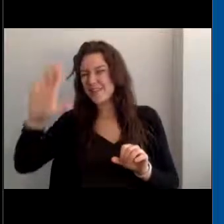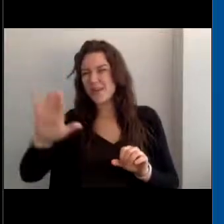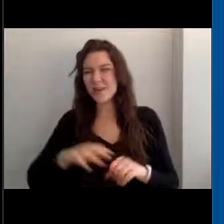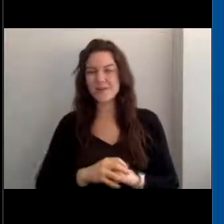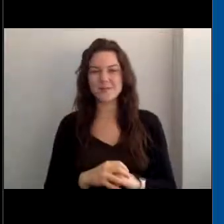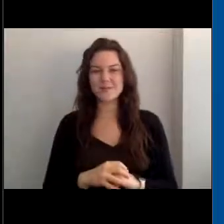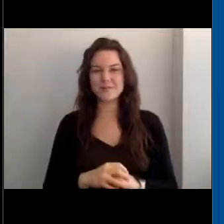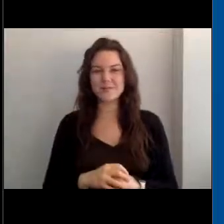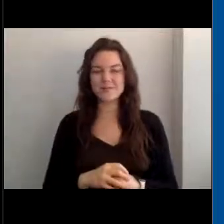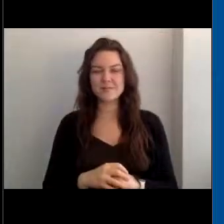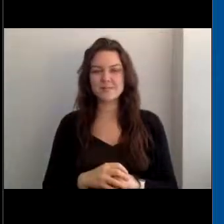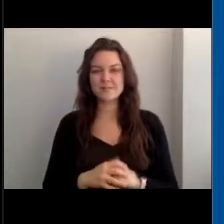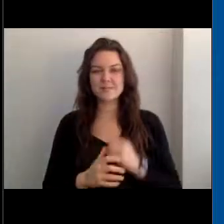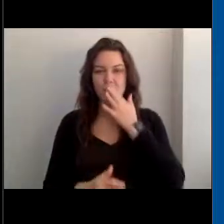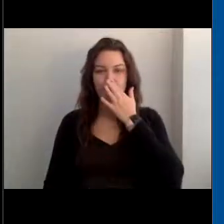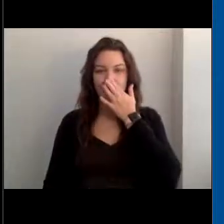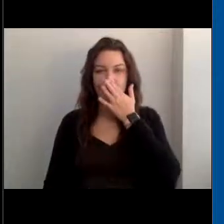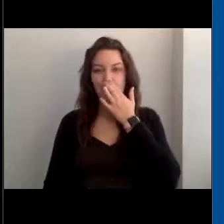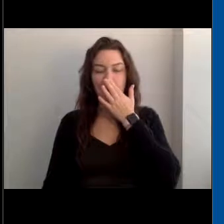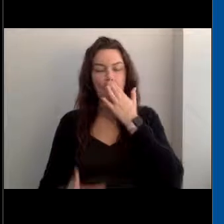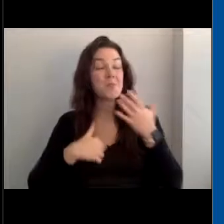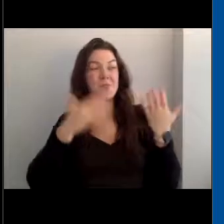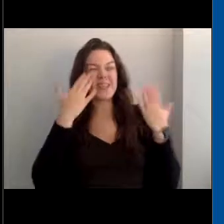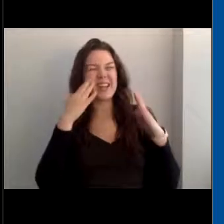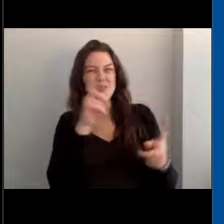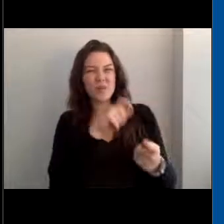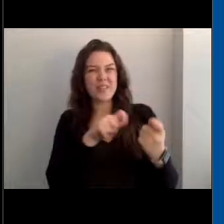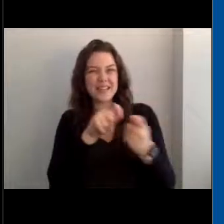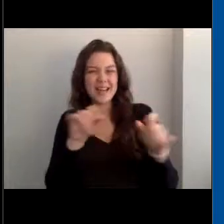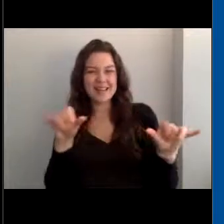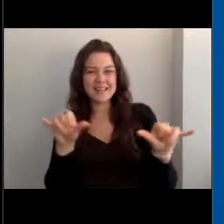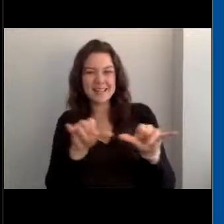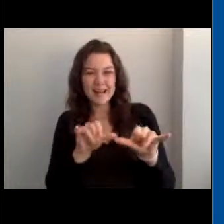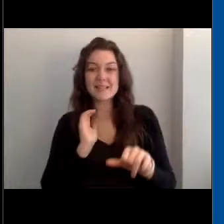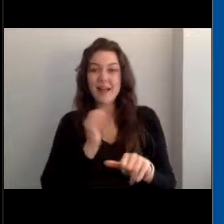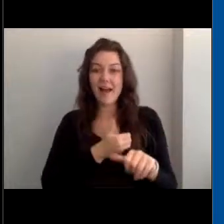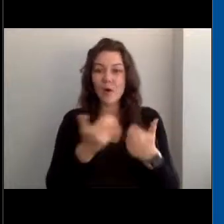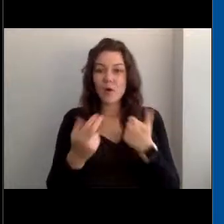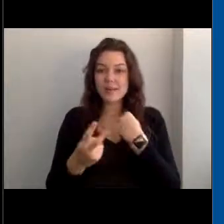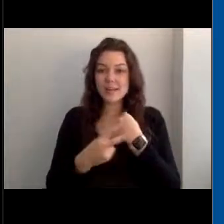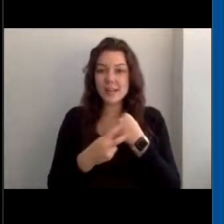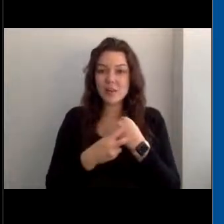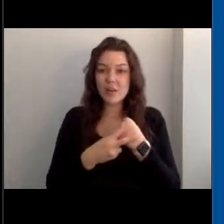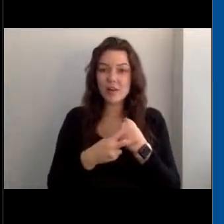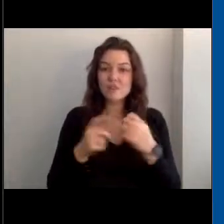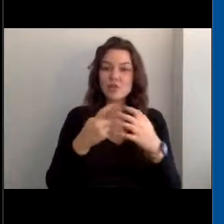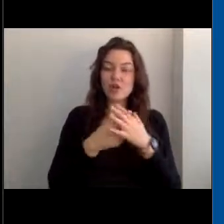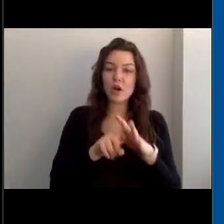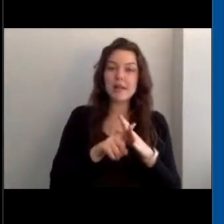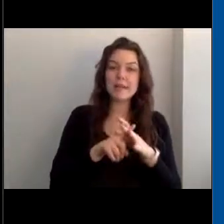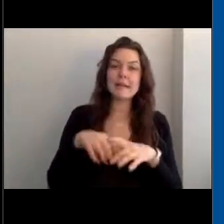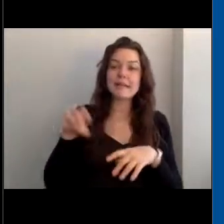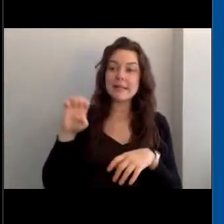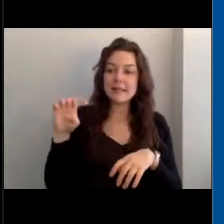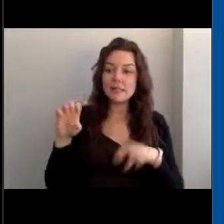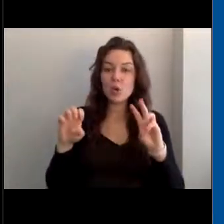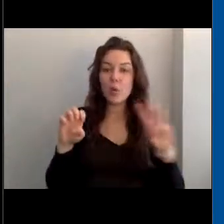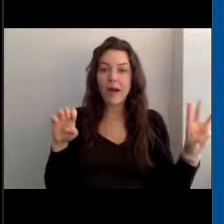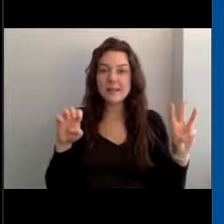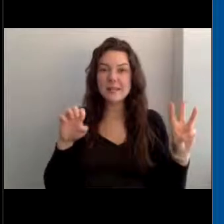want. Well, I don't know. I know that our sanctuary started out as just East Flower Garden, West Flower Garden, and Stetson Bank, and that